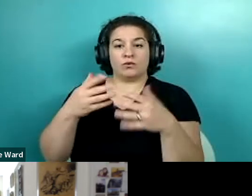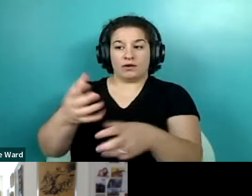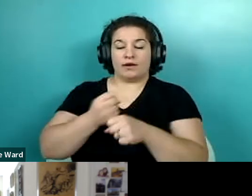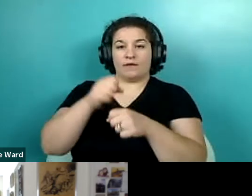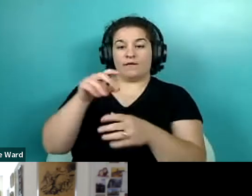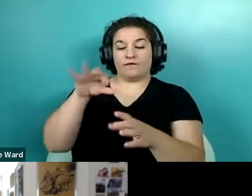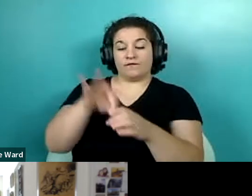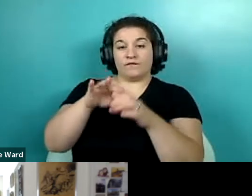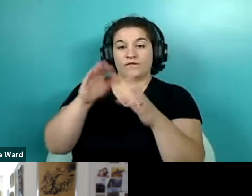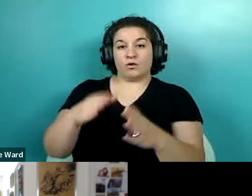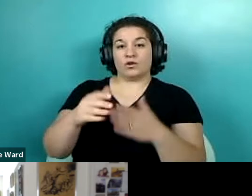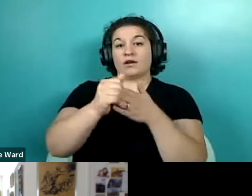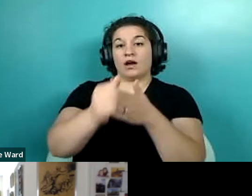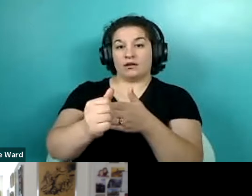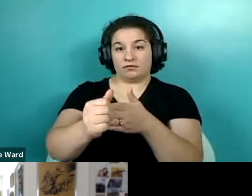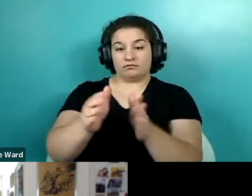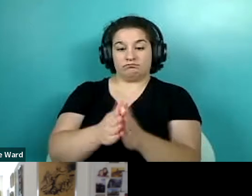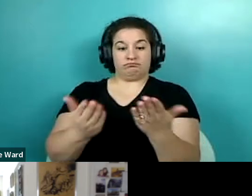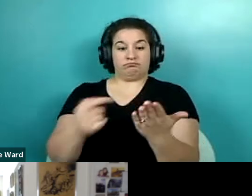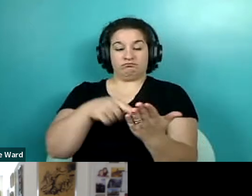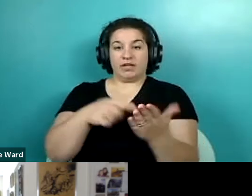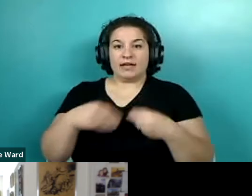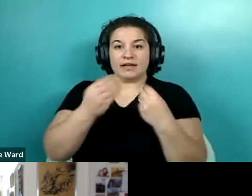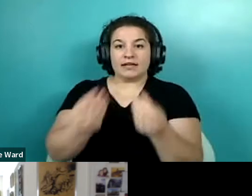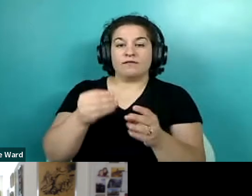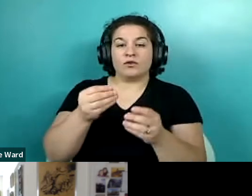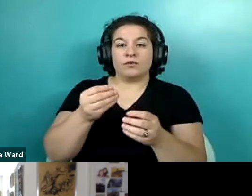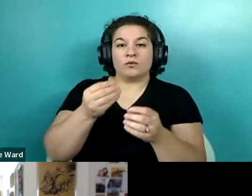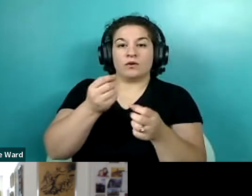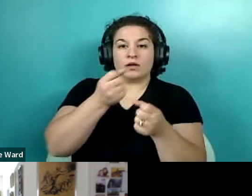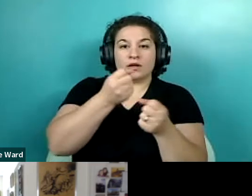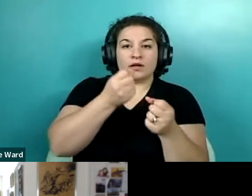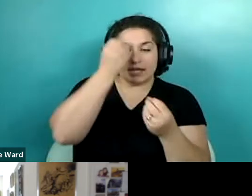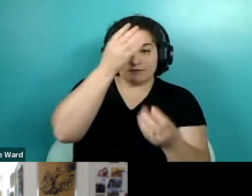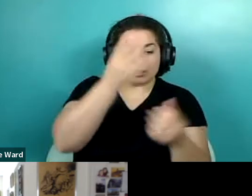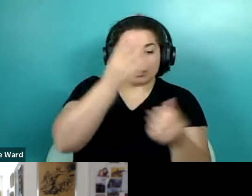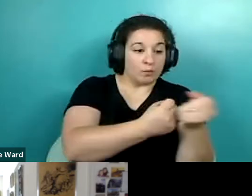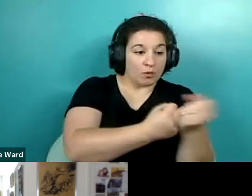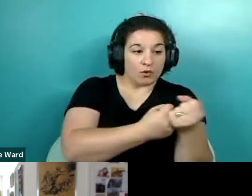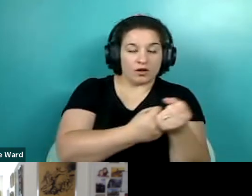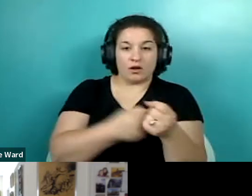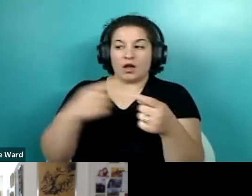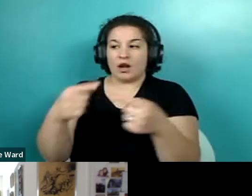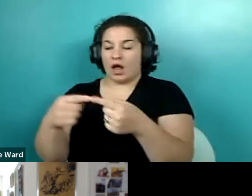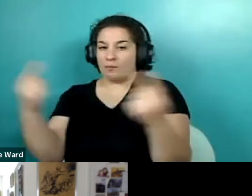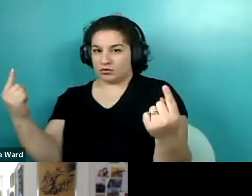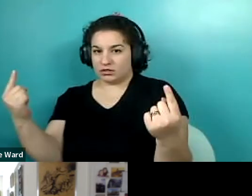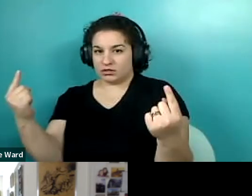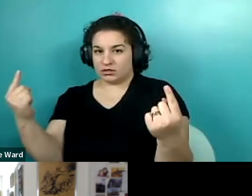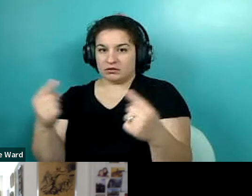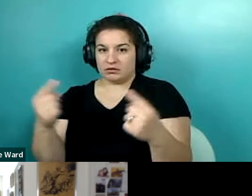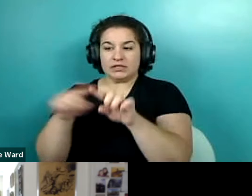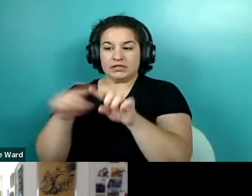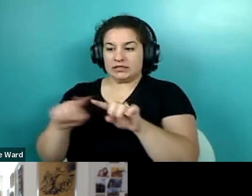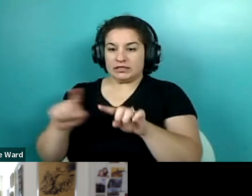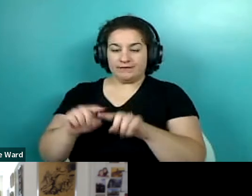gave you information supporting and opposing all the people that were running for office. In DC,